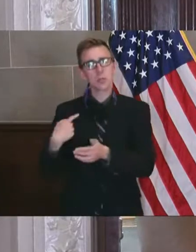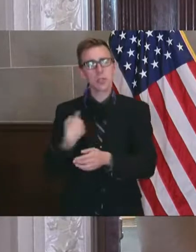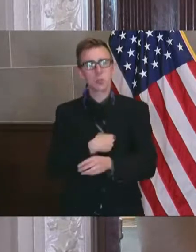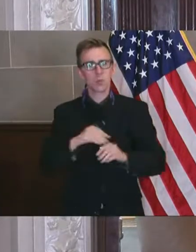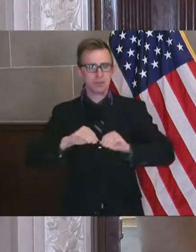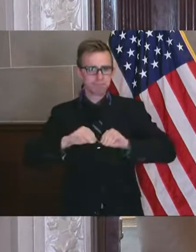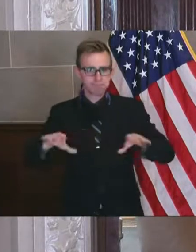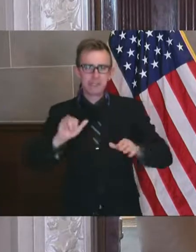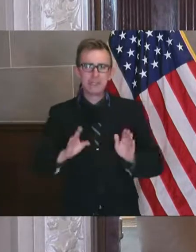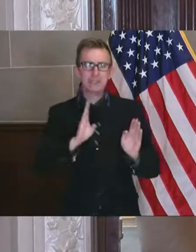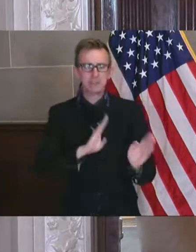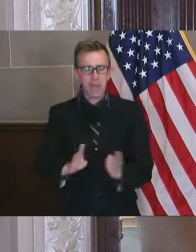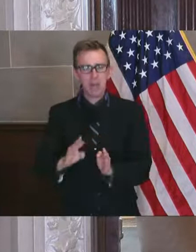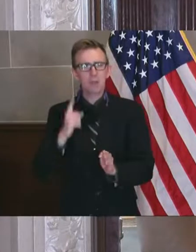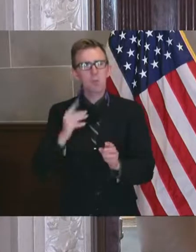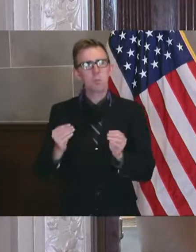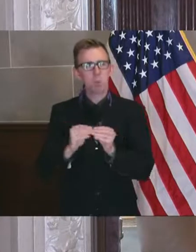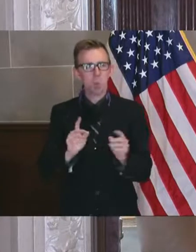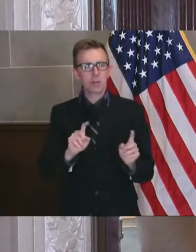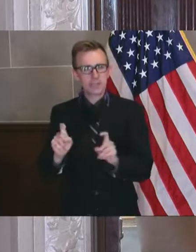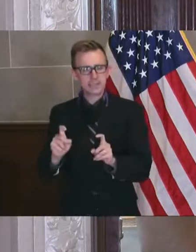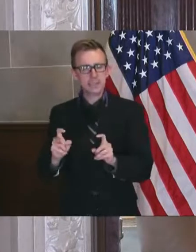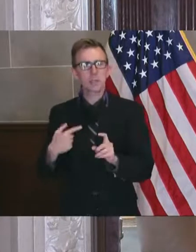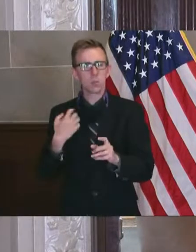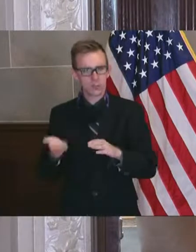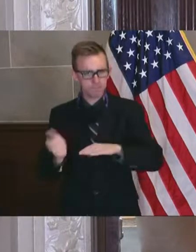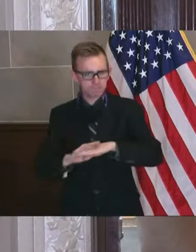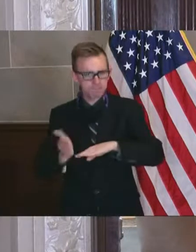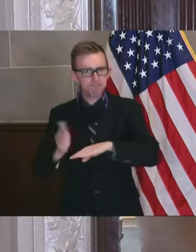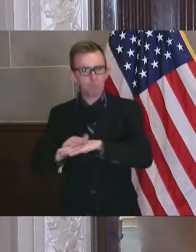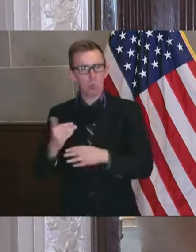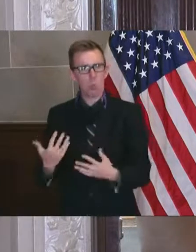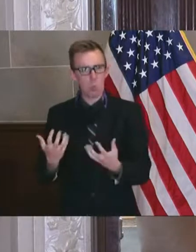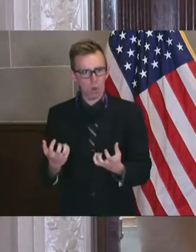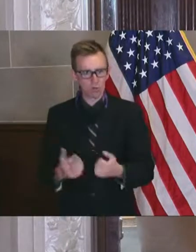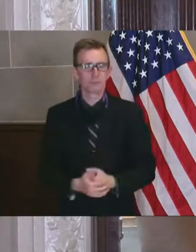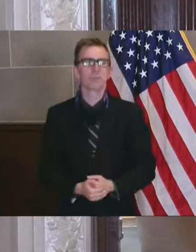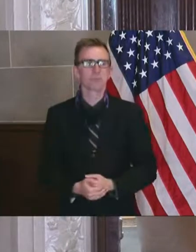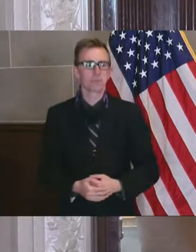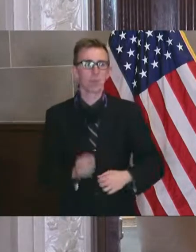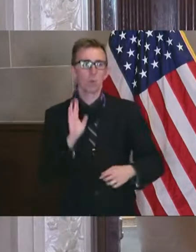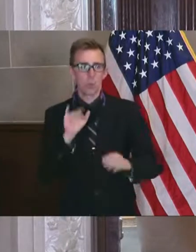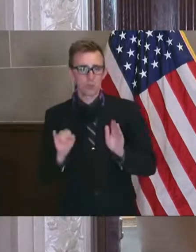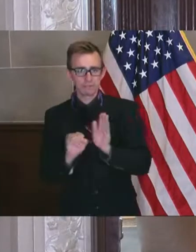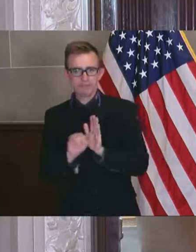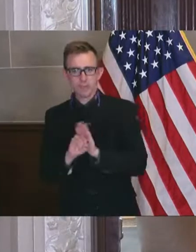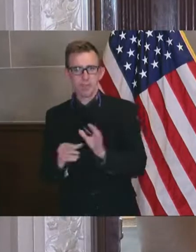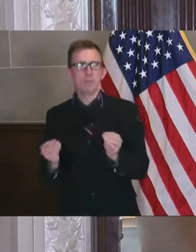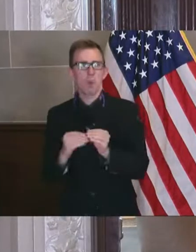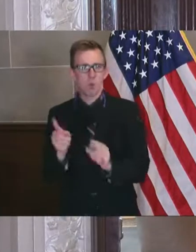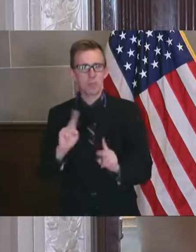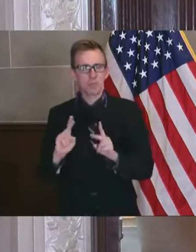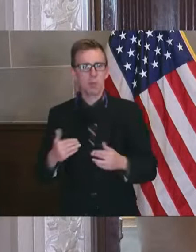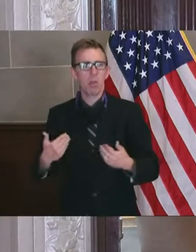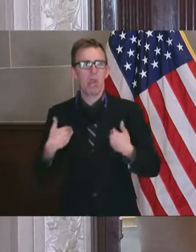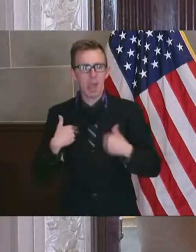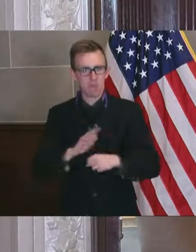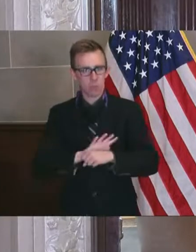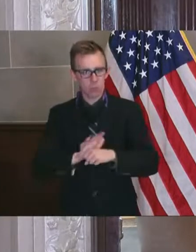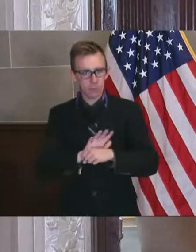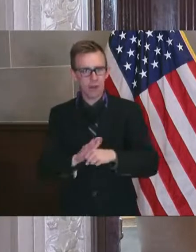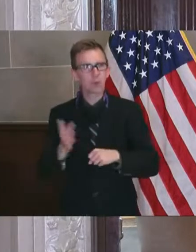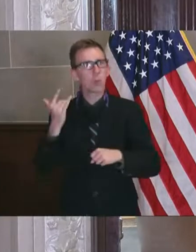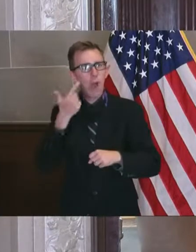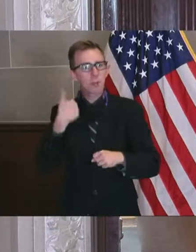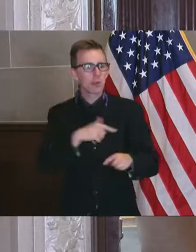plan, it was to do more testing and more testing. The positive numbers are going to go up because we are ramping up our testing,